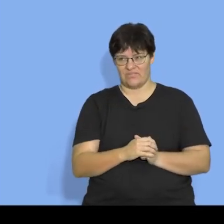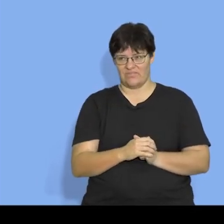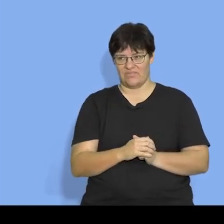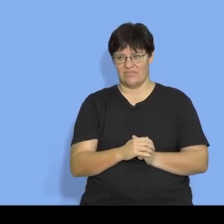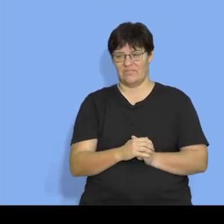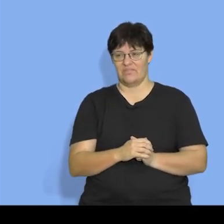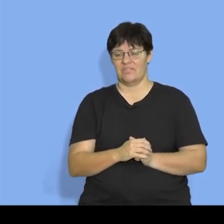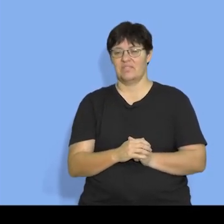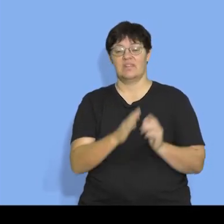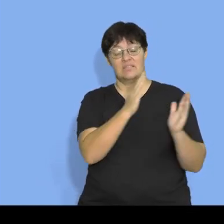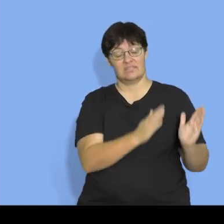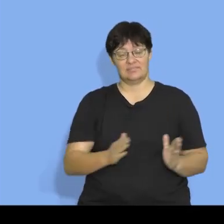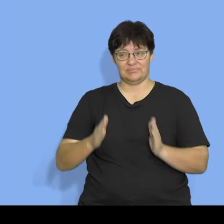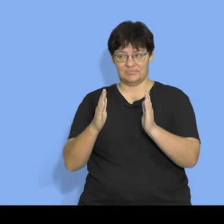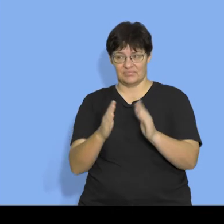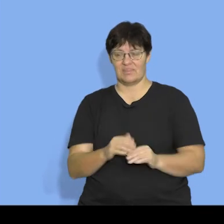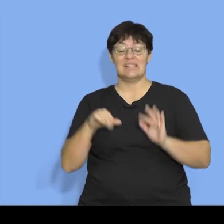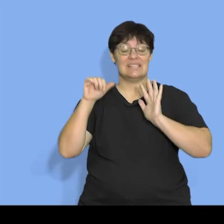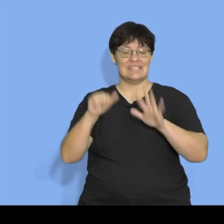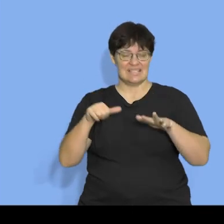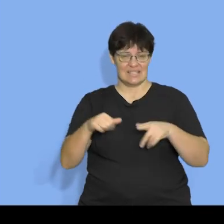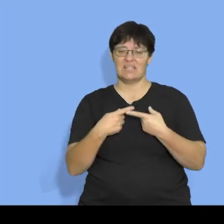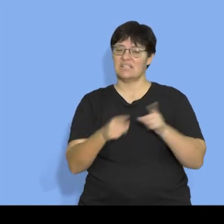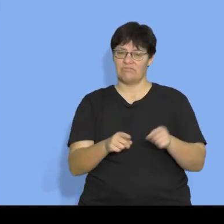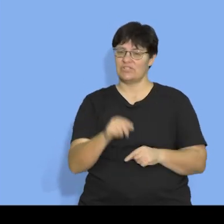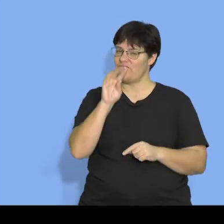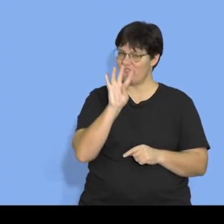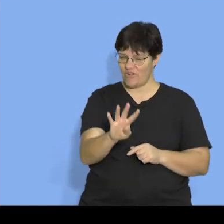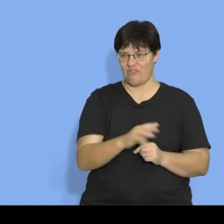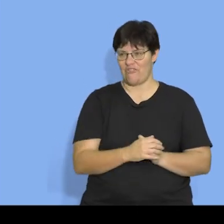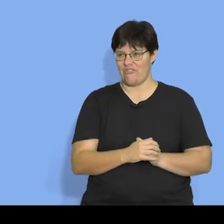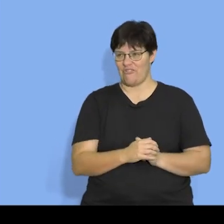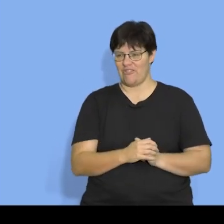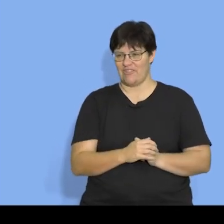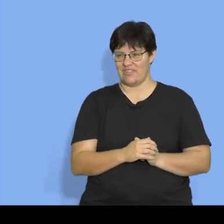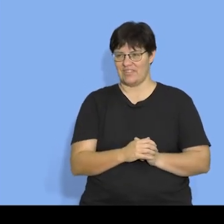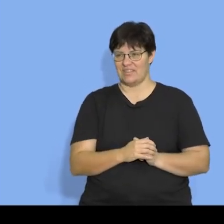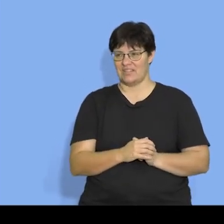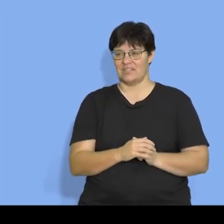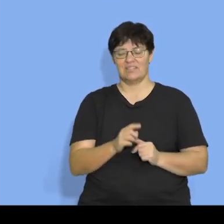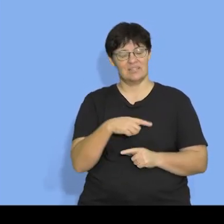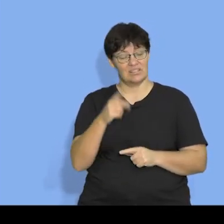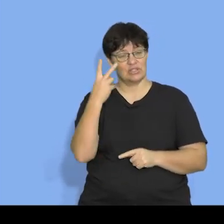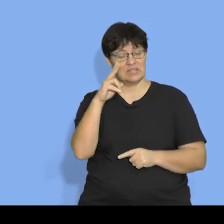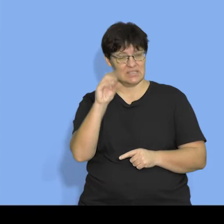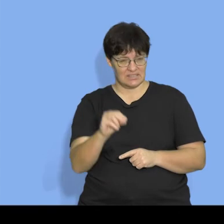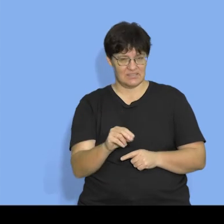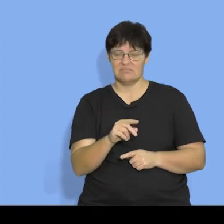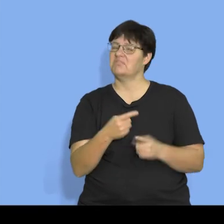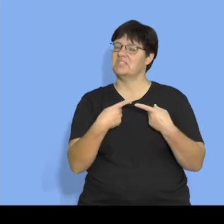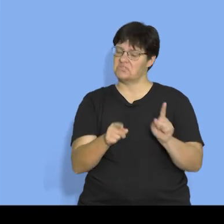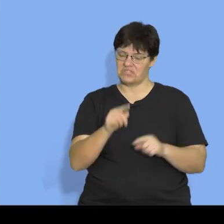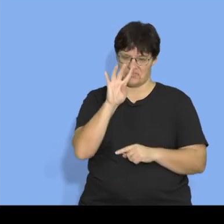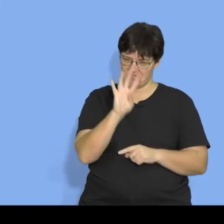is 4. Then it went to 16. That difference is also 4. Then it went to